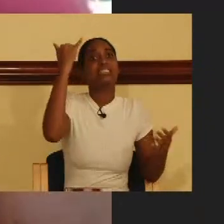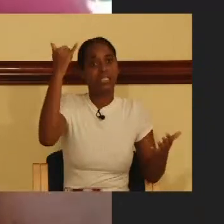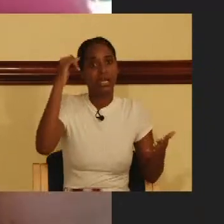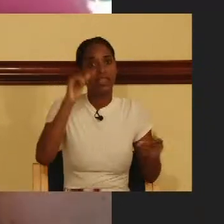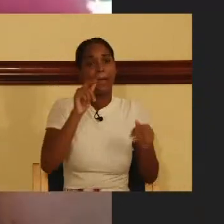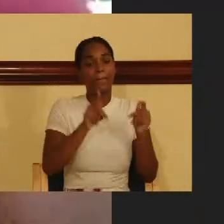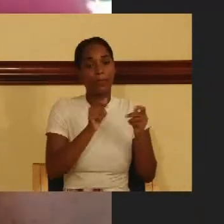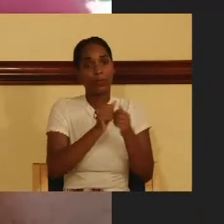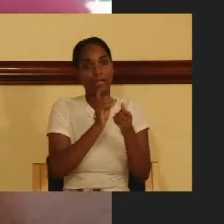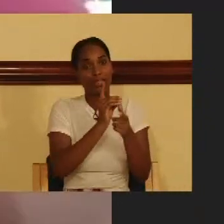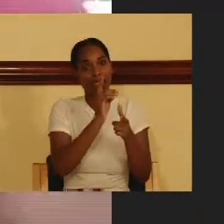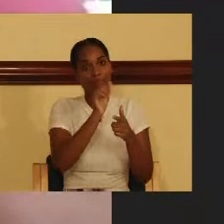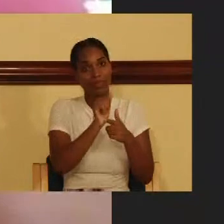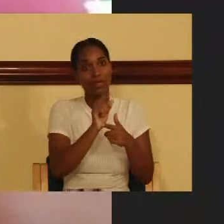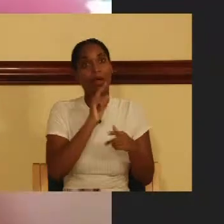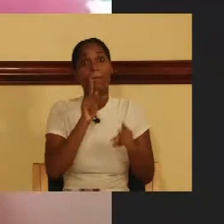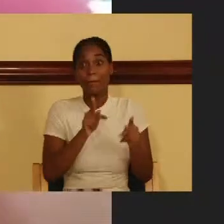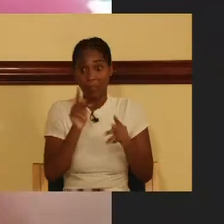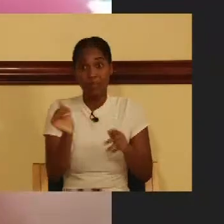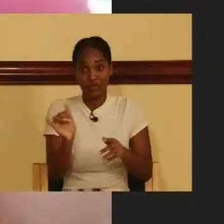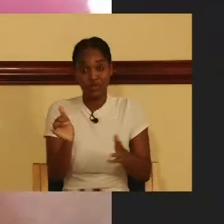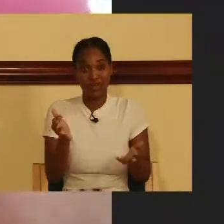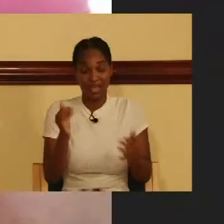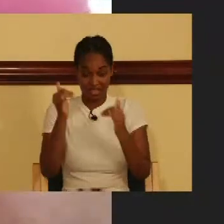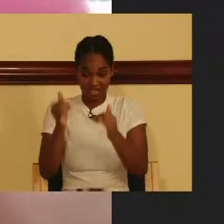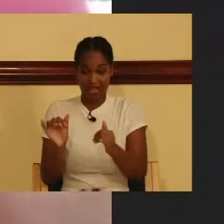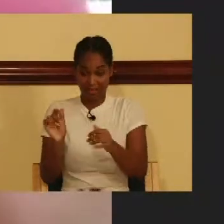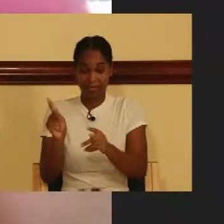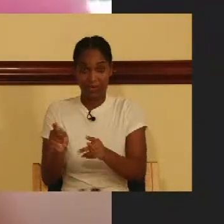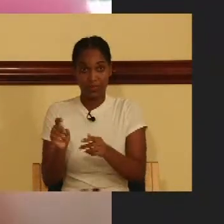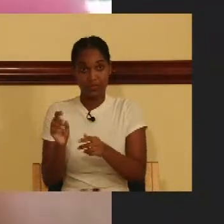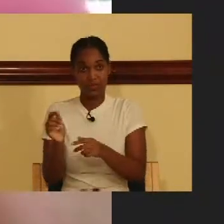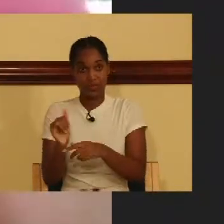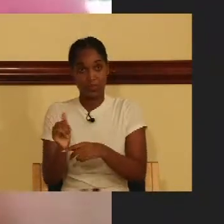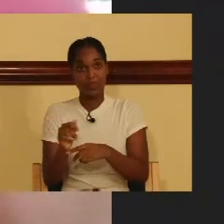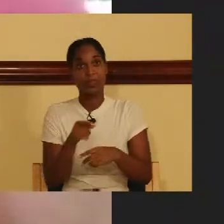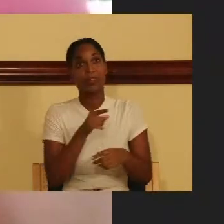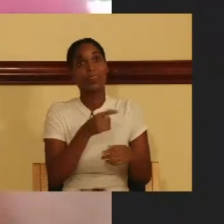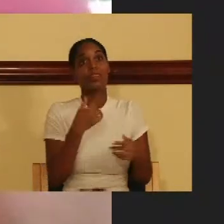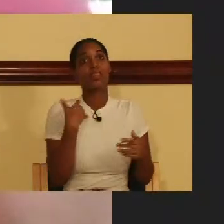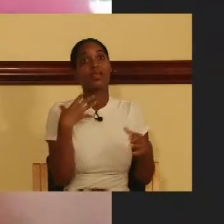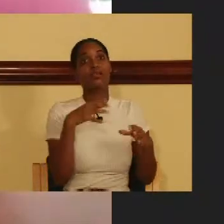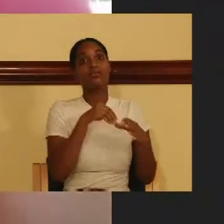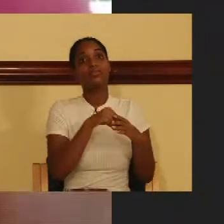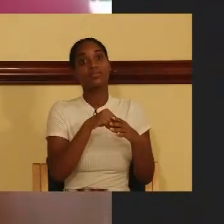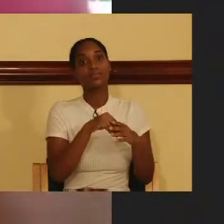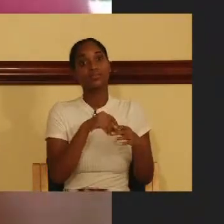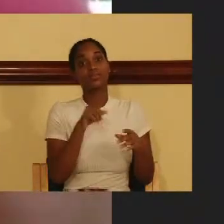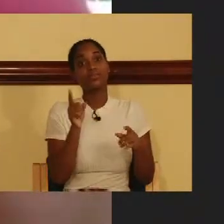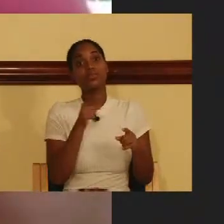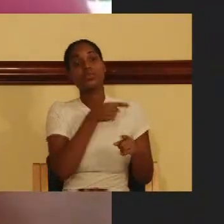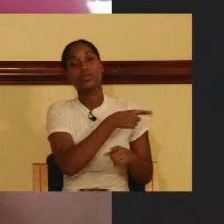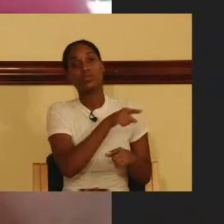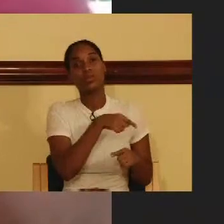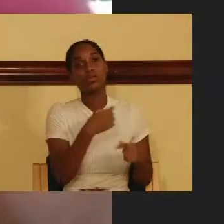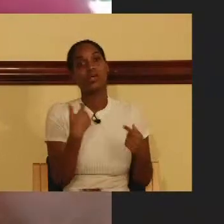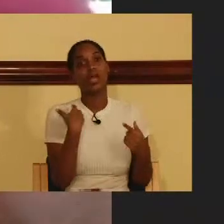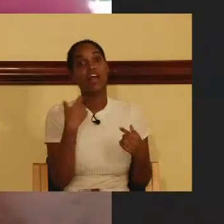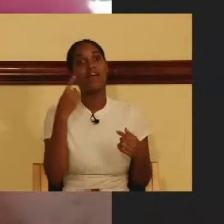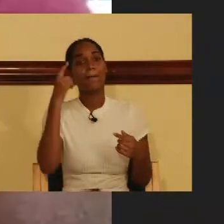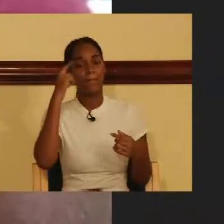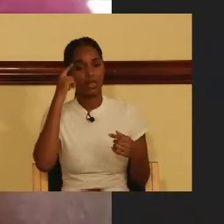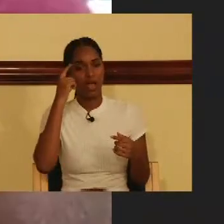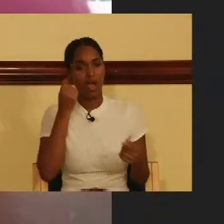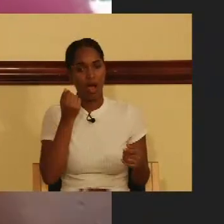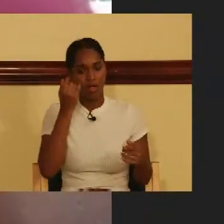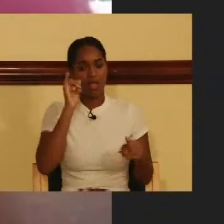with disabilities are actual people too, and not wait until we're in high schools or universities where we already have a mentality that persons